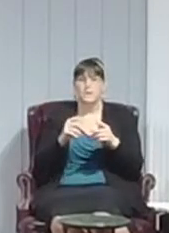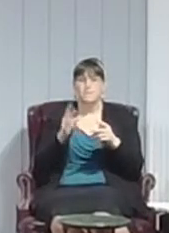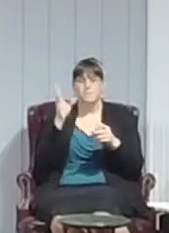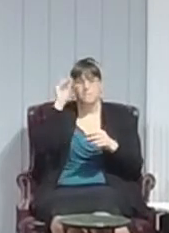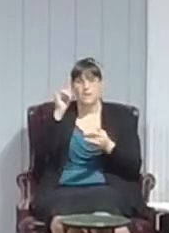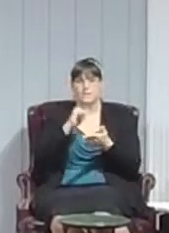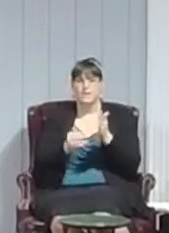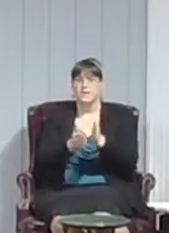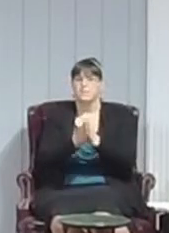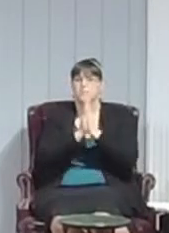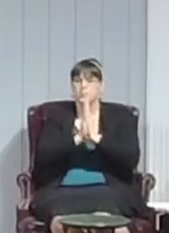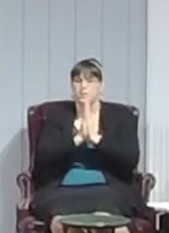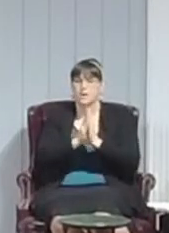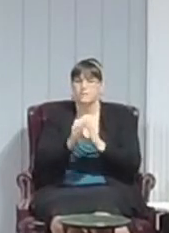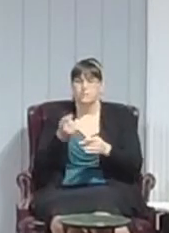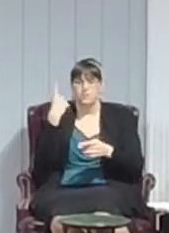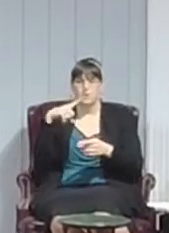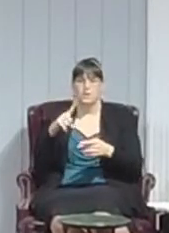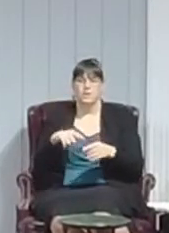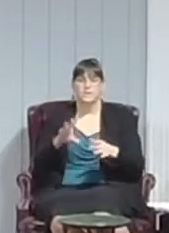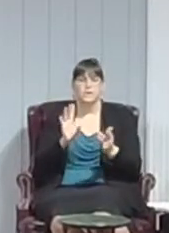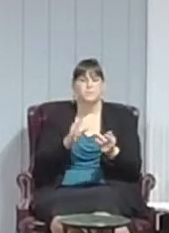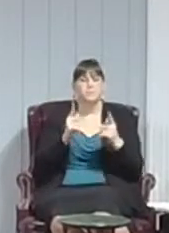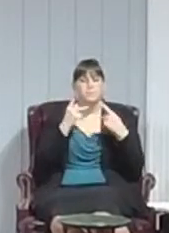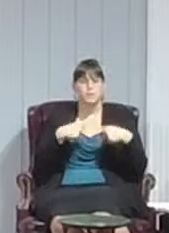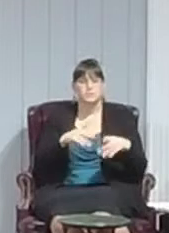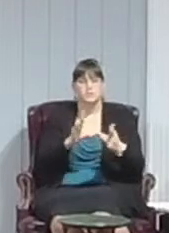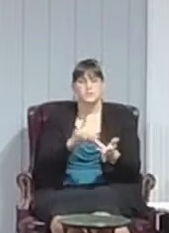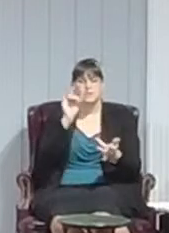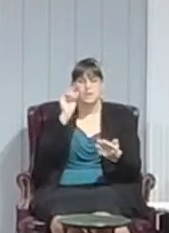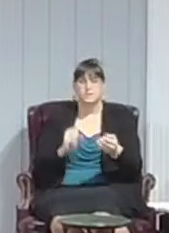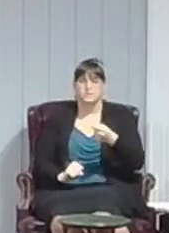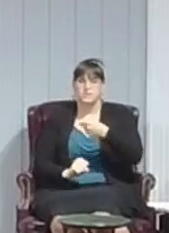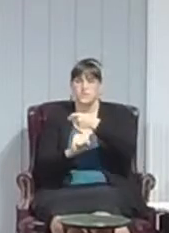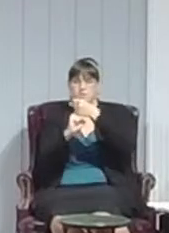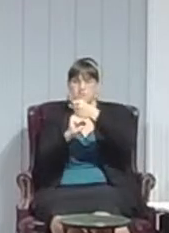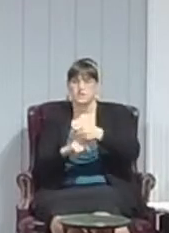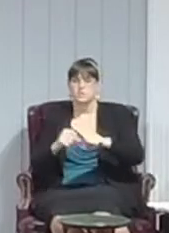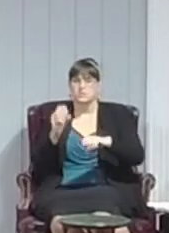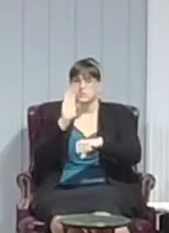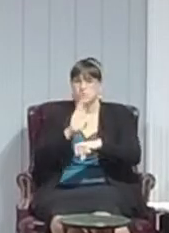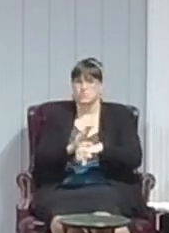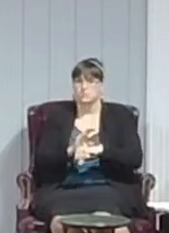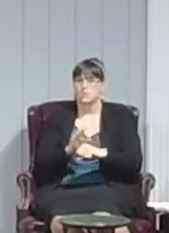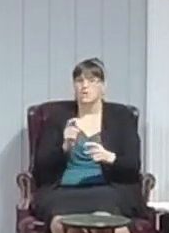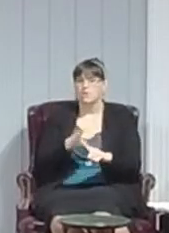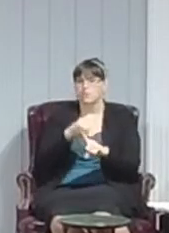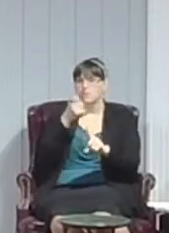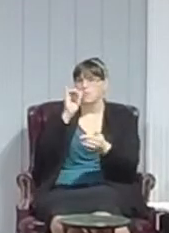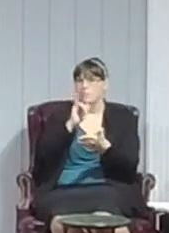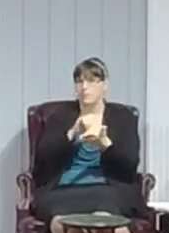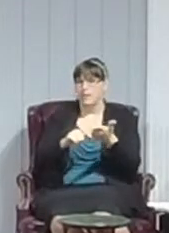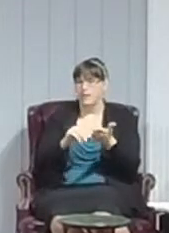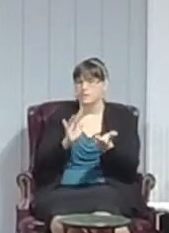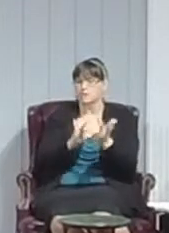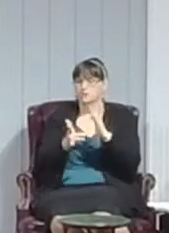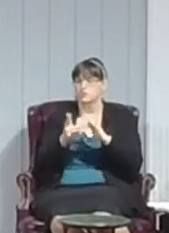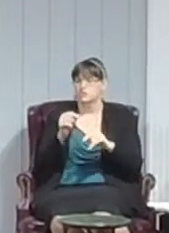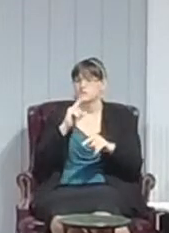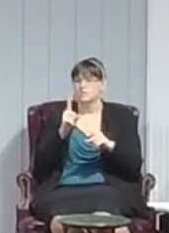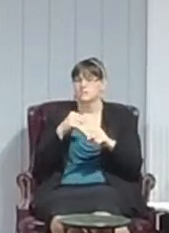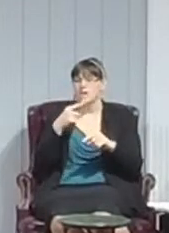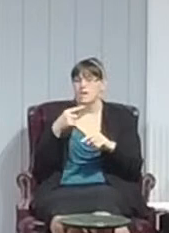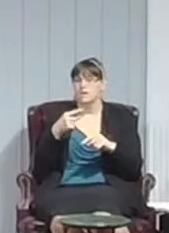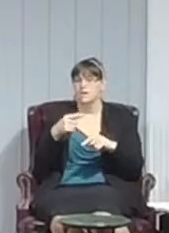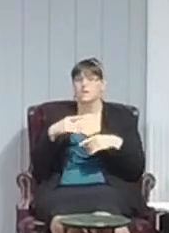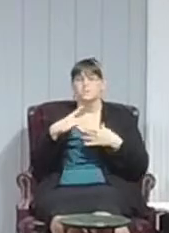men who are to be the foundation of his church, out of those 12, Jesus said his spirit is